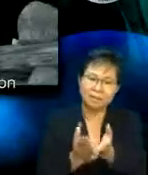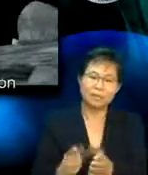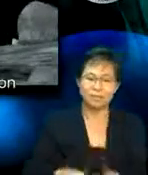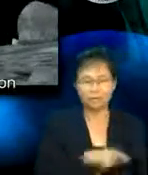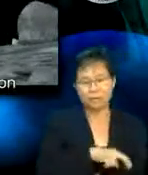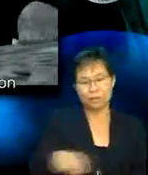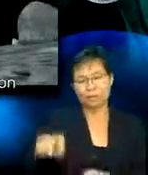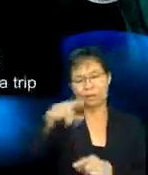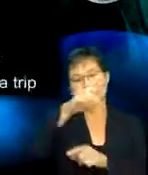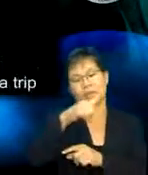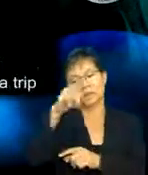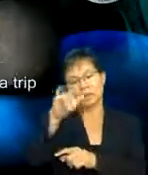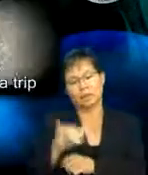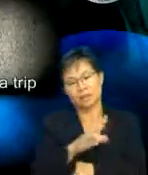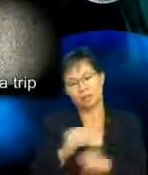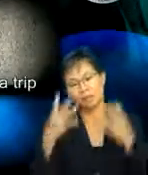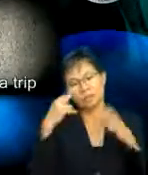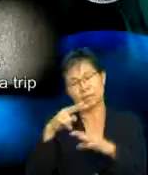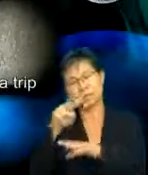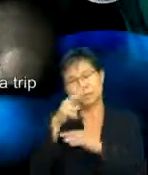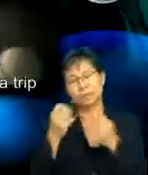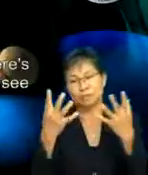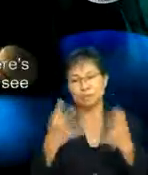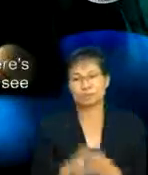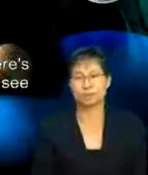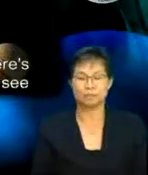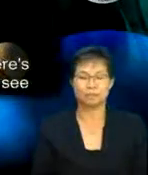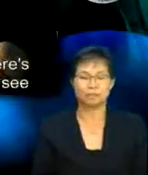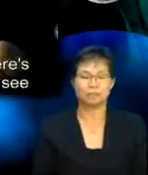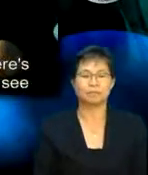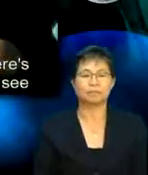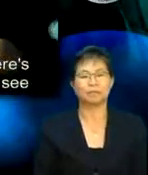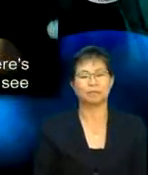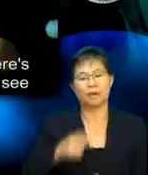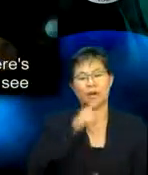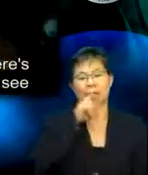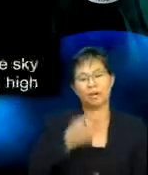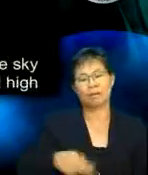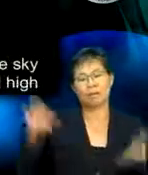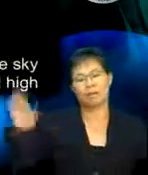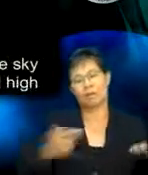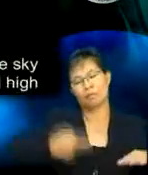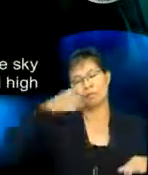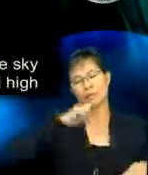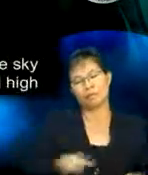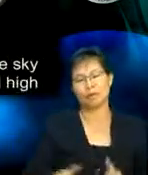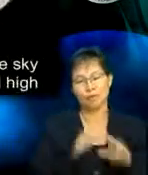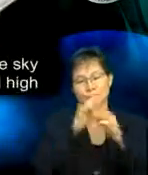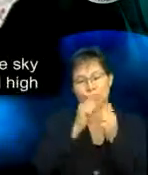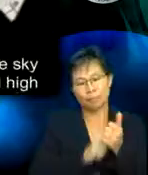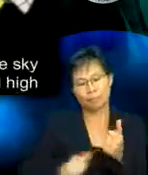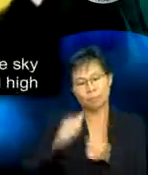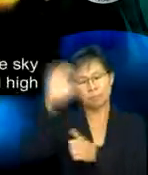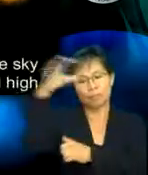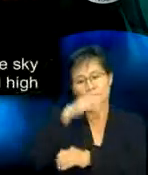on, come on. Get in my ship, we're gonna make a trip into the galaxy. There's so much things to see. We'll zoom up to the sky and you can